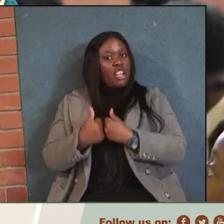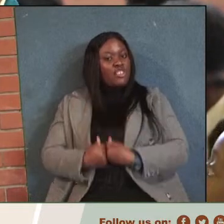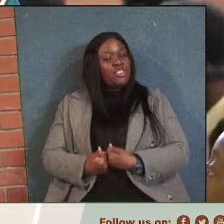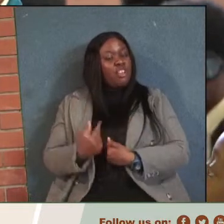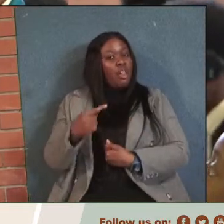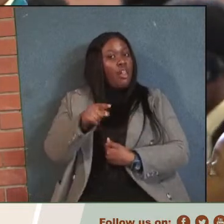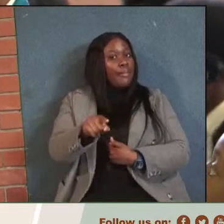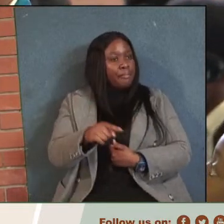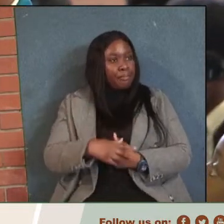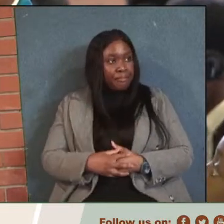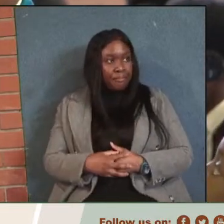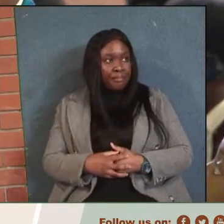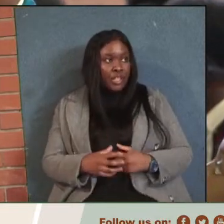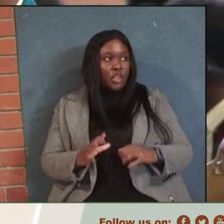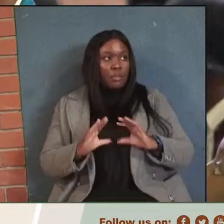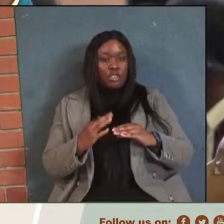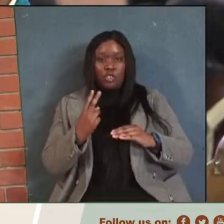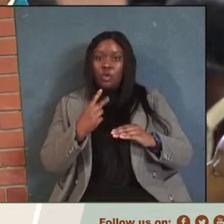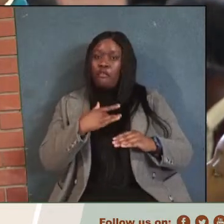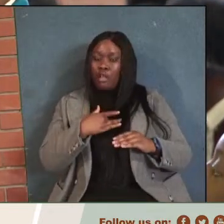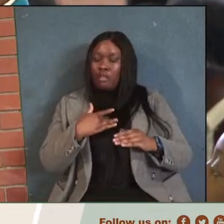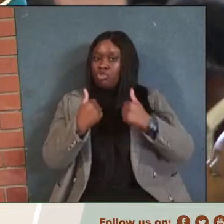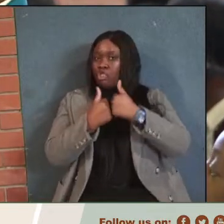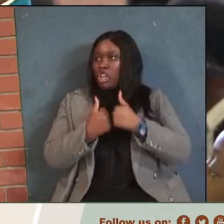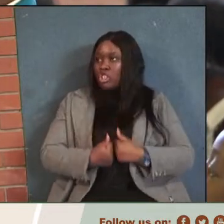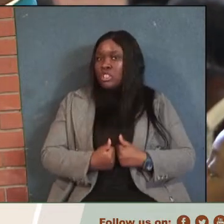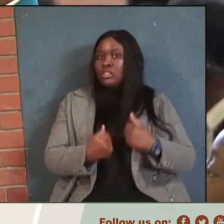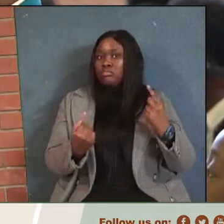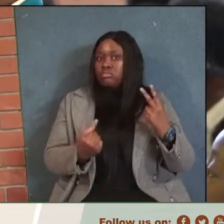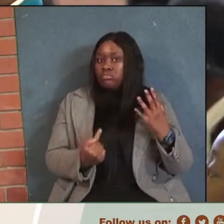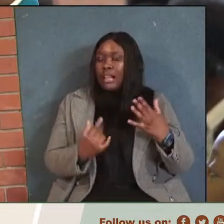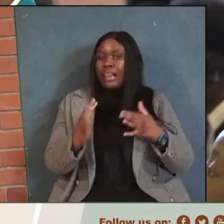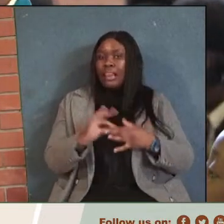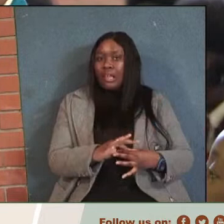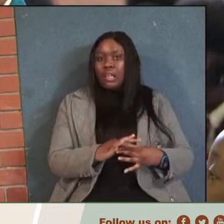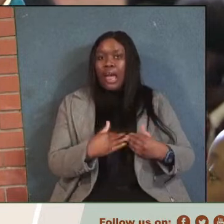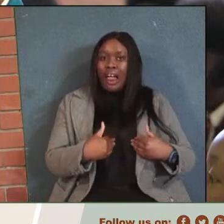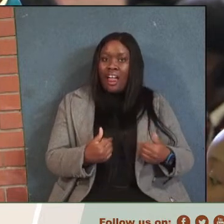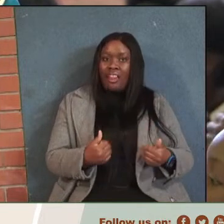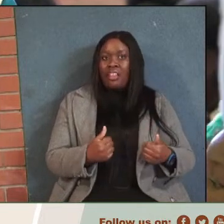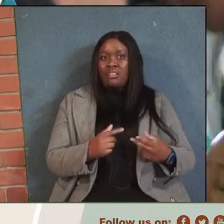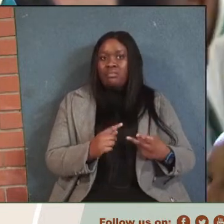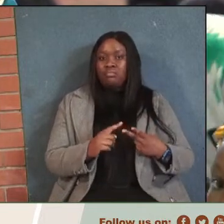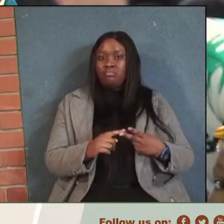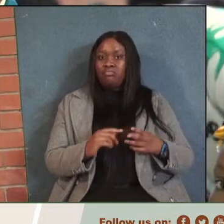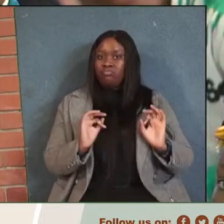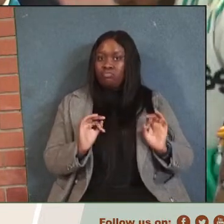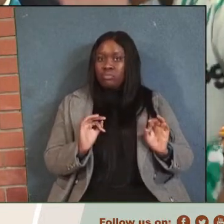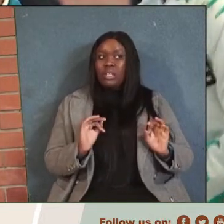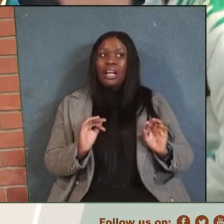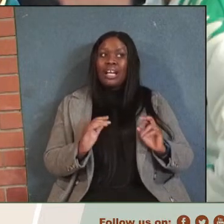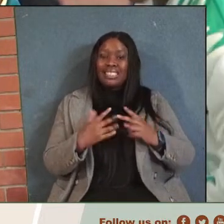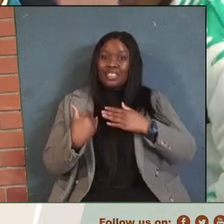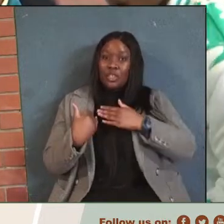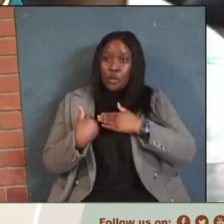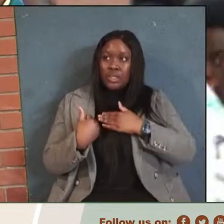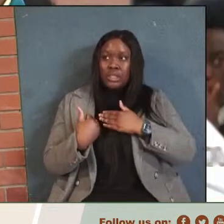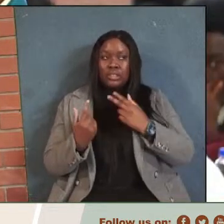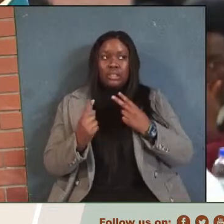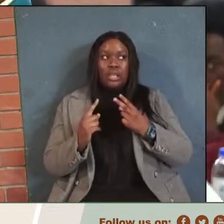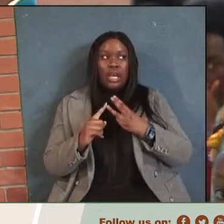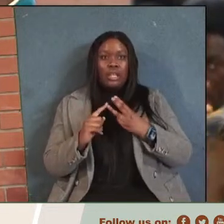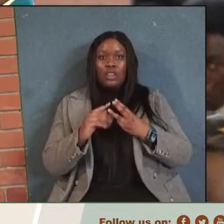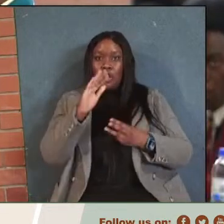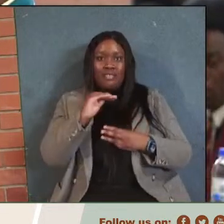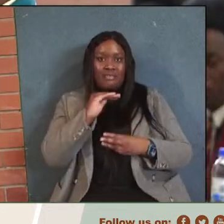2, we believe that our challenges are based on health and sanitation, security, and inadequate physical infrastructure.